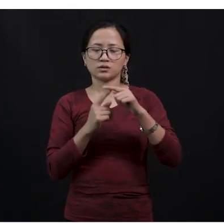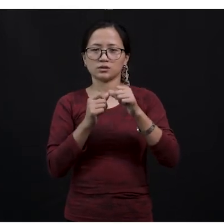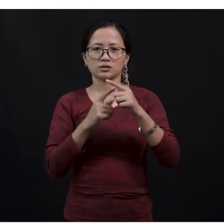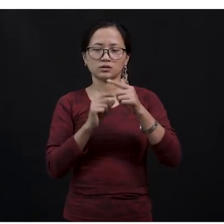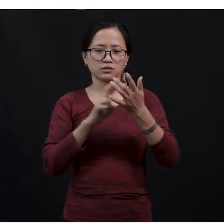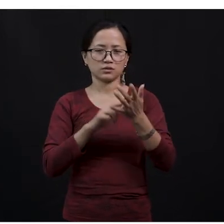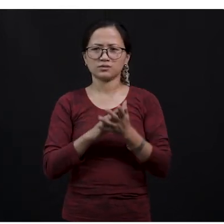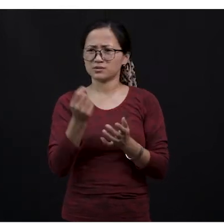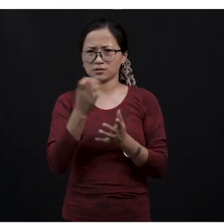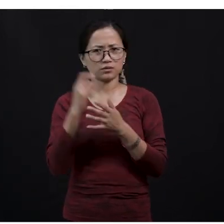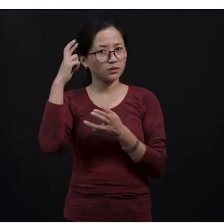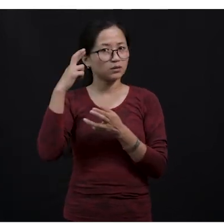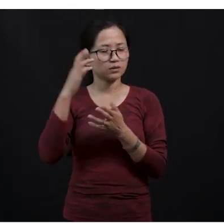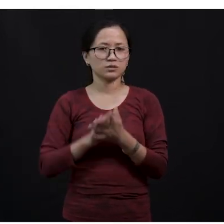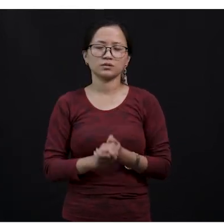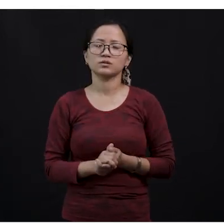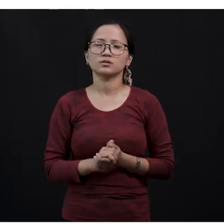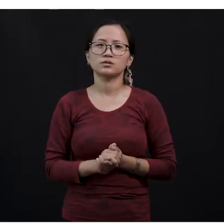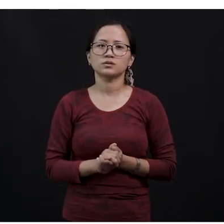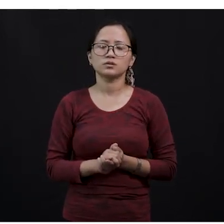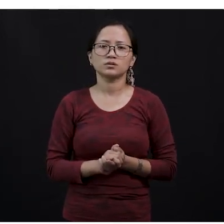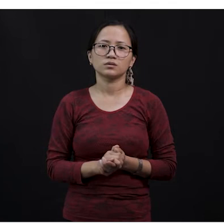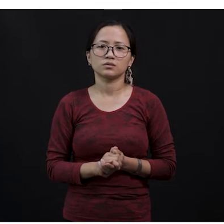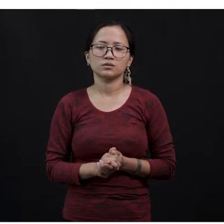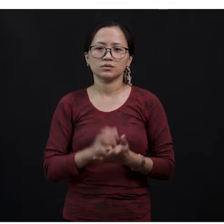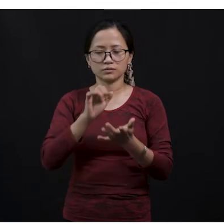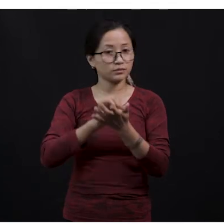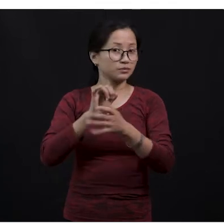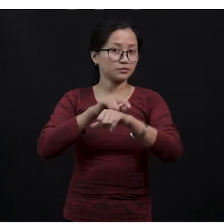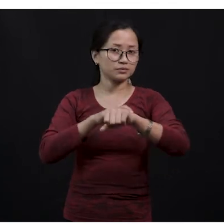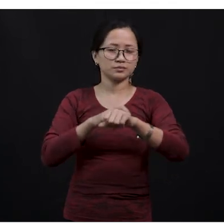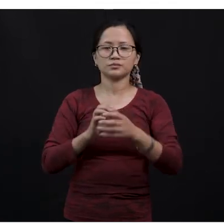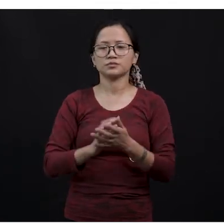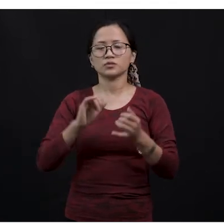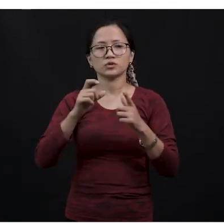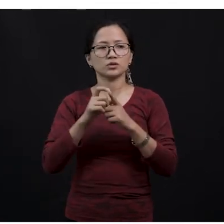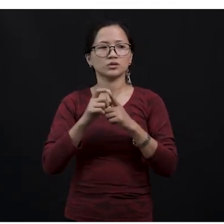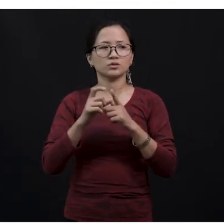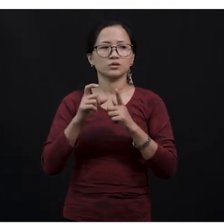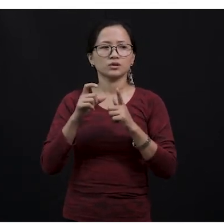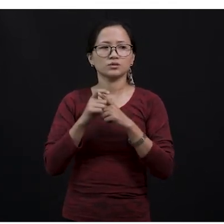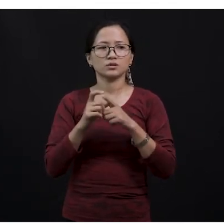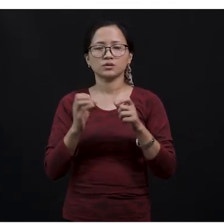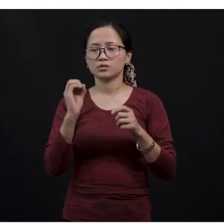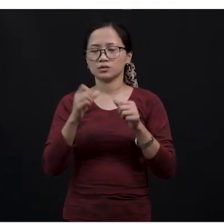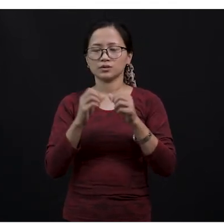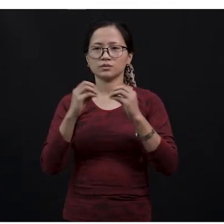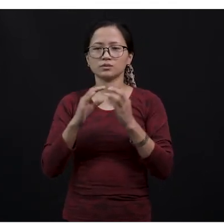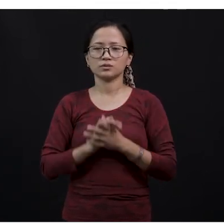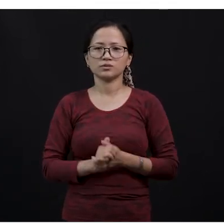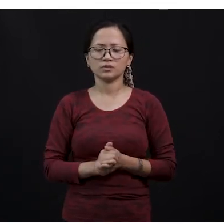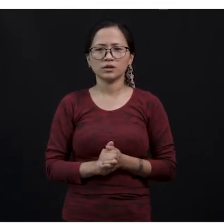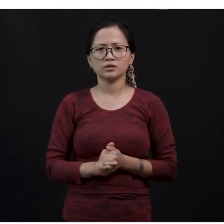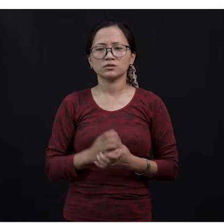little realizing that when he raised that taxation, that time Doab area was suffering from a severe